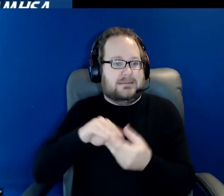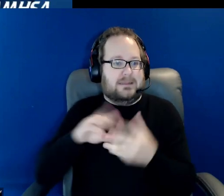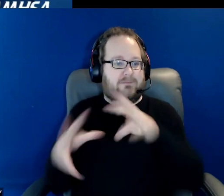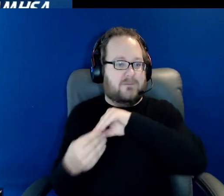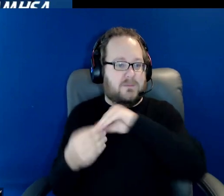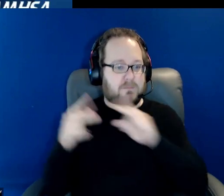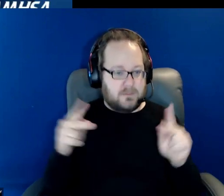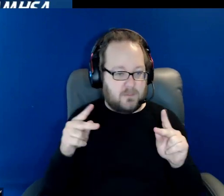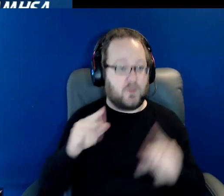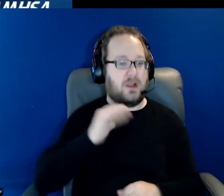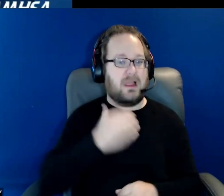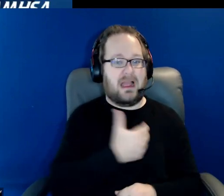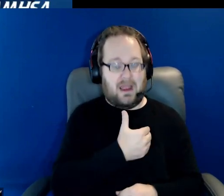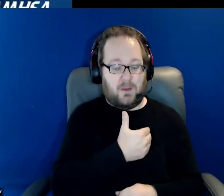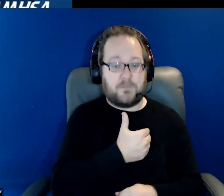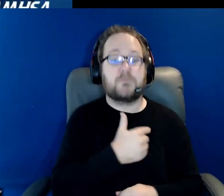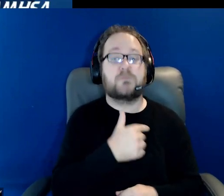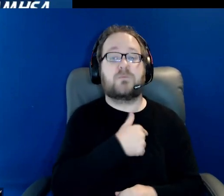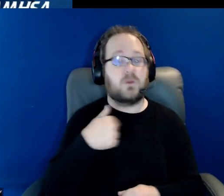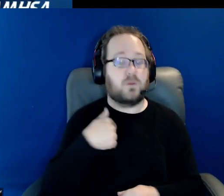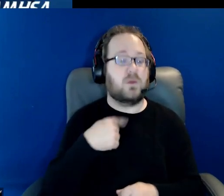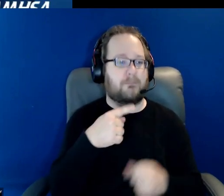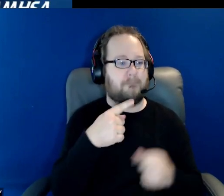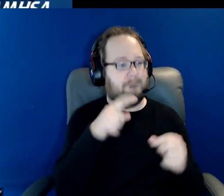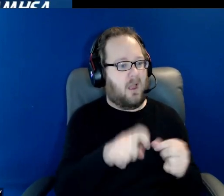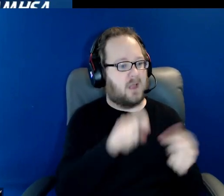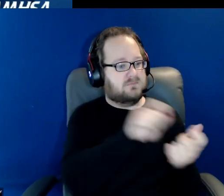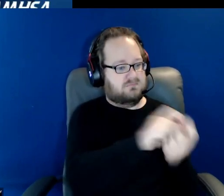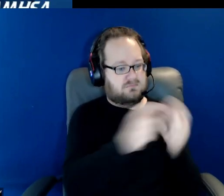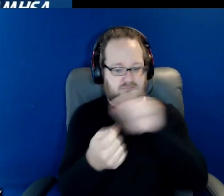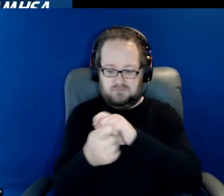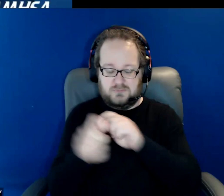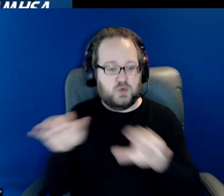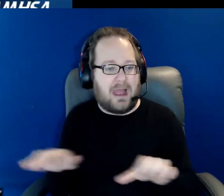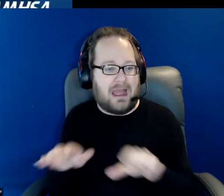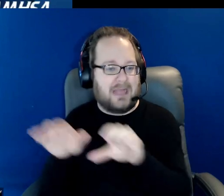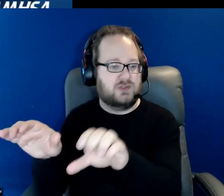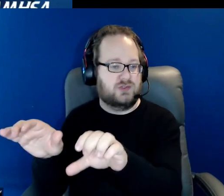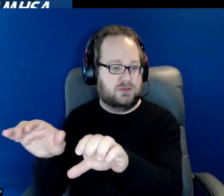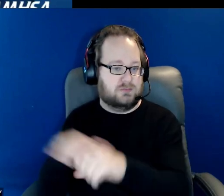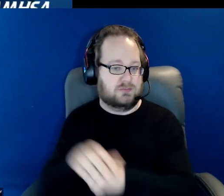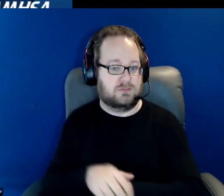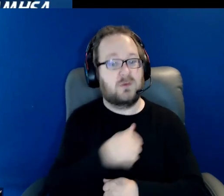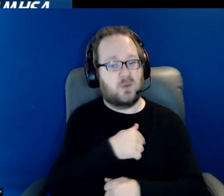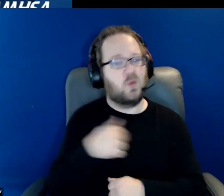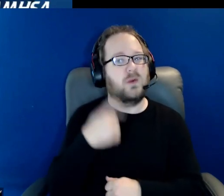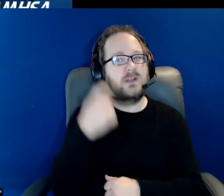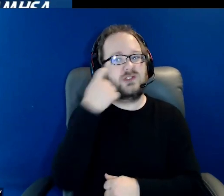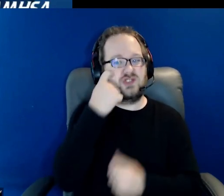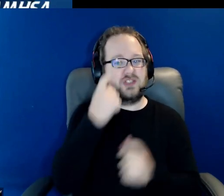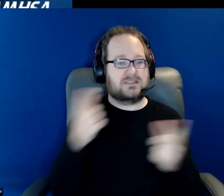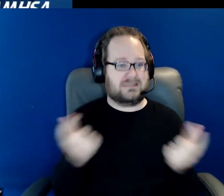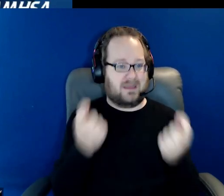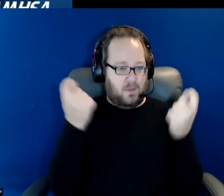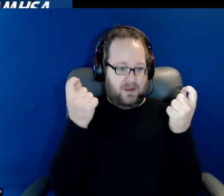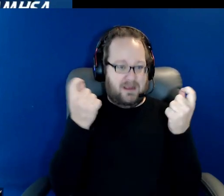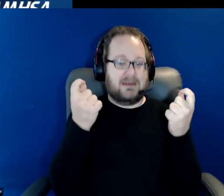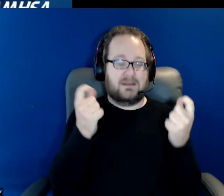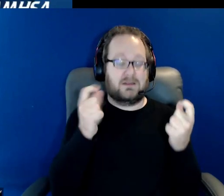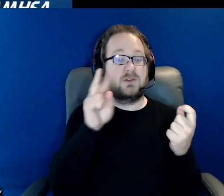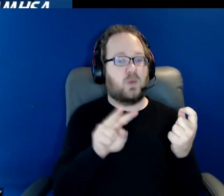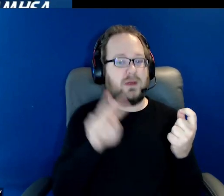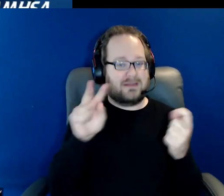actionable. Second, we just celebrated the 25th anniversary of the Olmstead decision on June